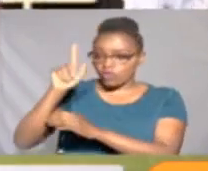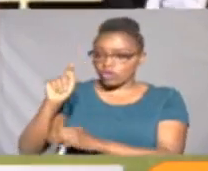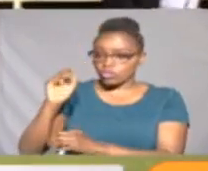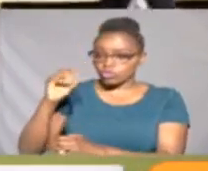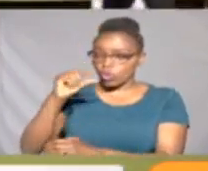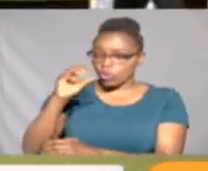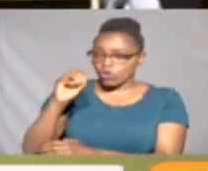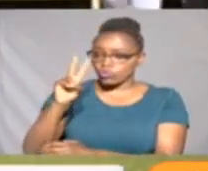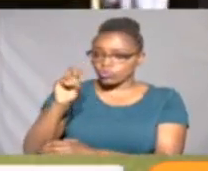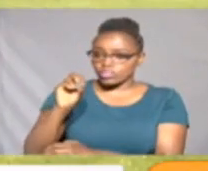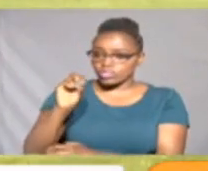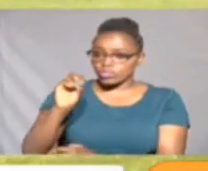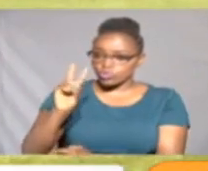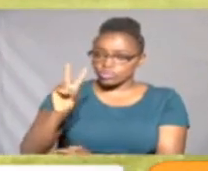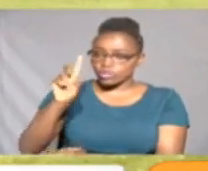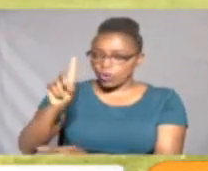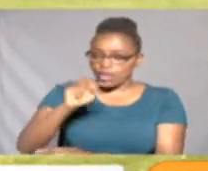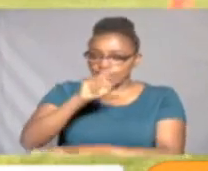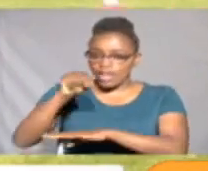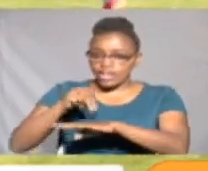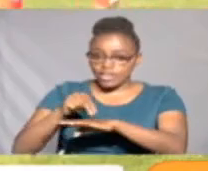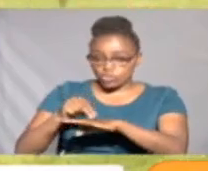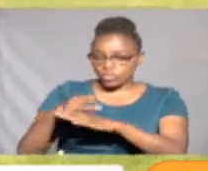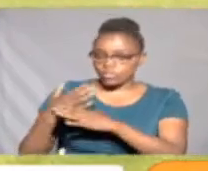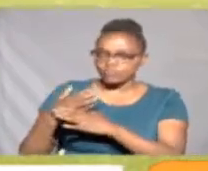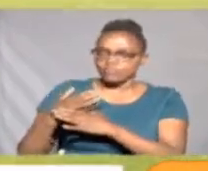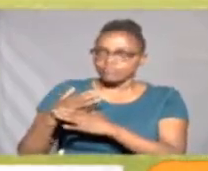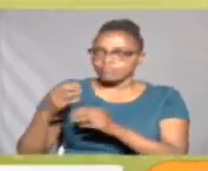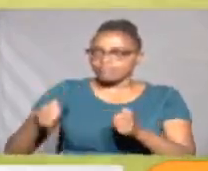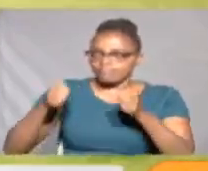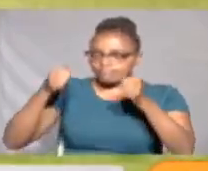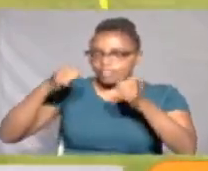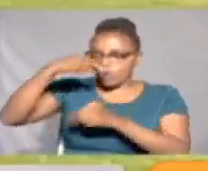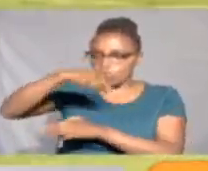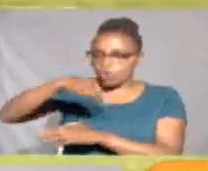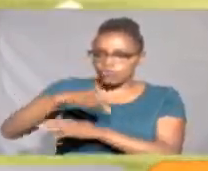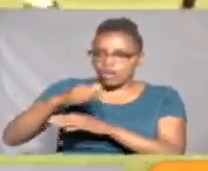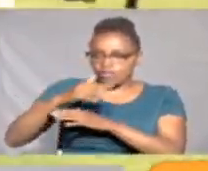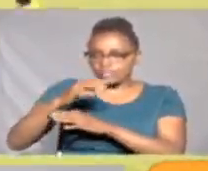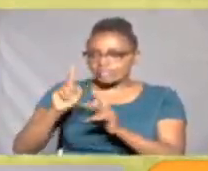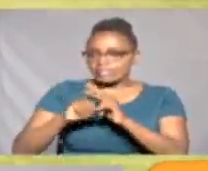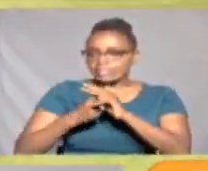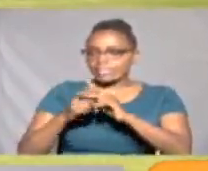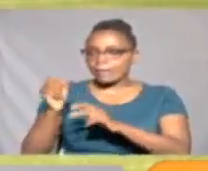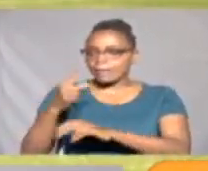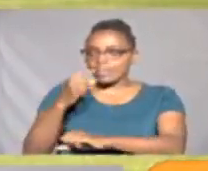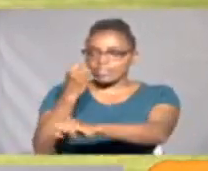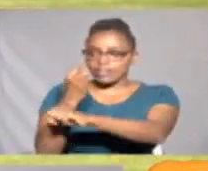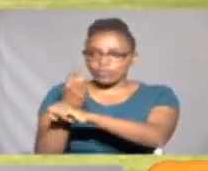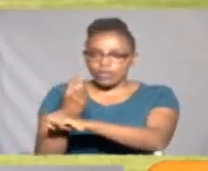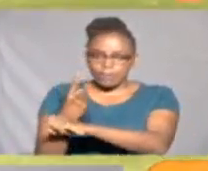Comoros for the 2021 Nations Cup qualifying campaign, which begins in October.